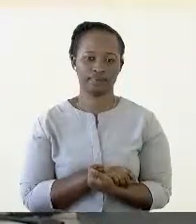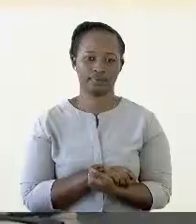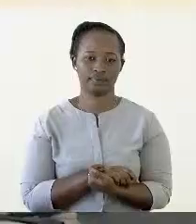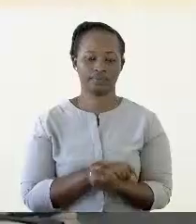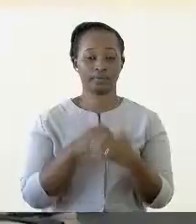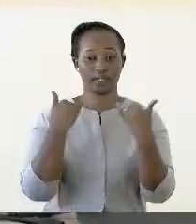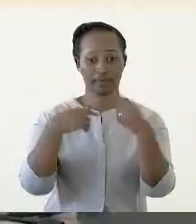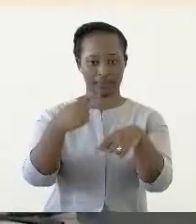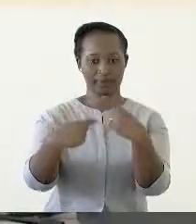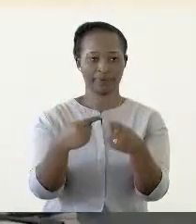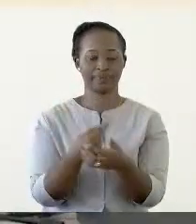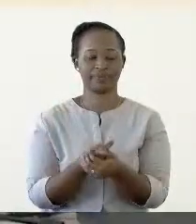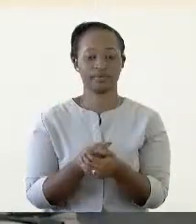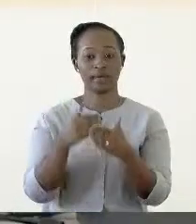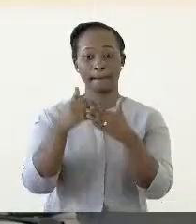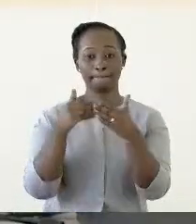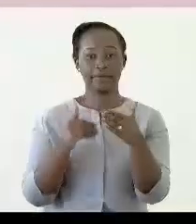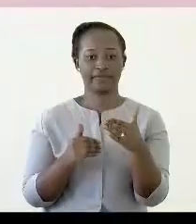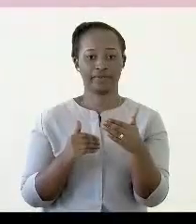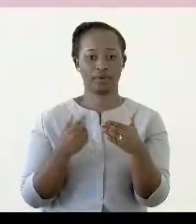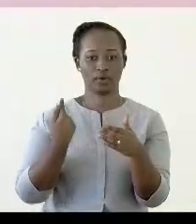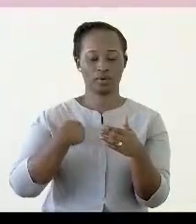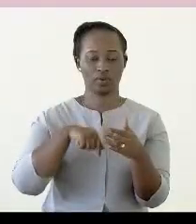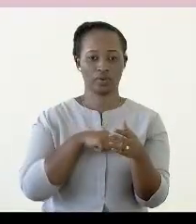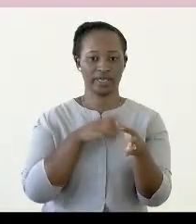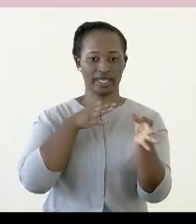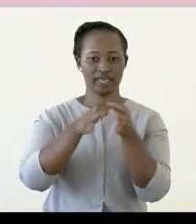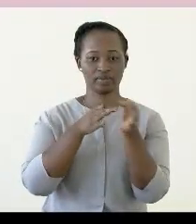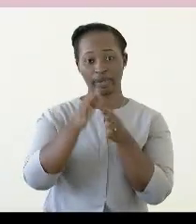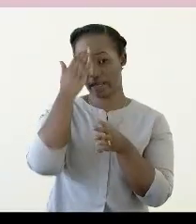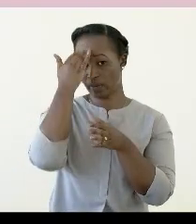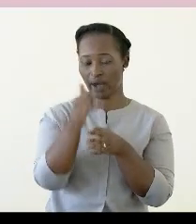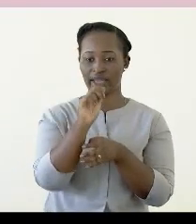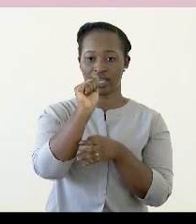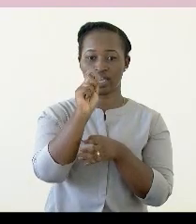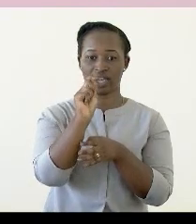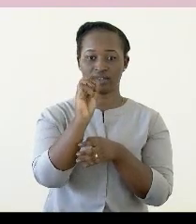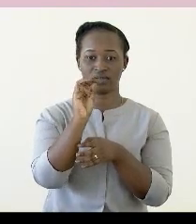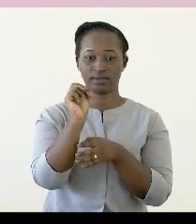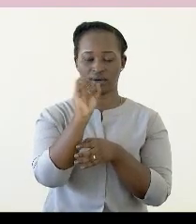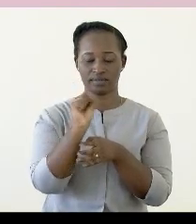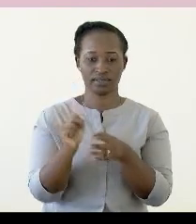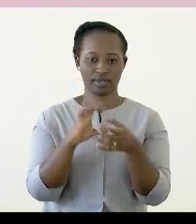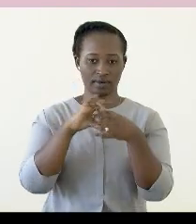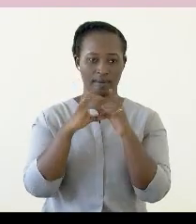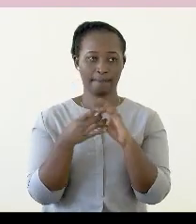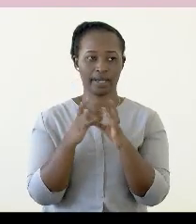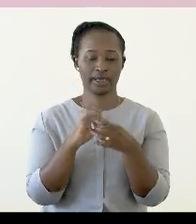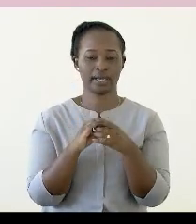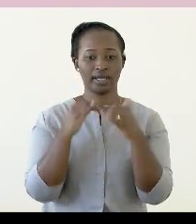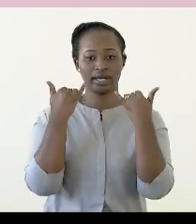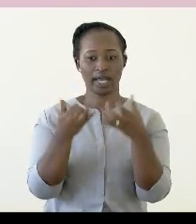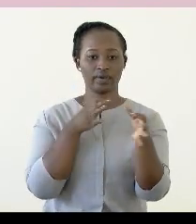Okay, let's go on. So before we explain why atoms combine, let